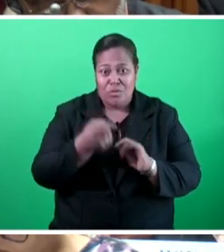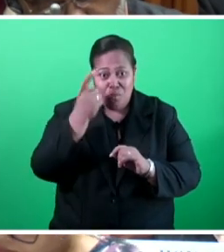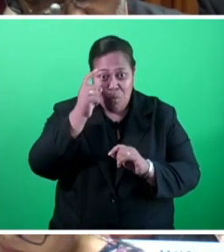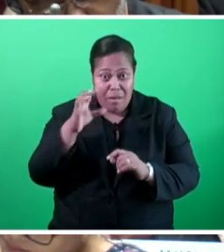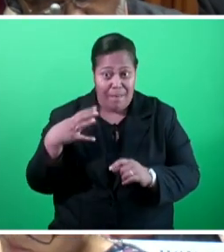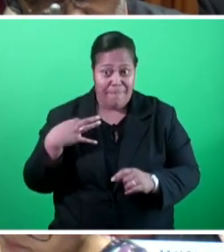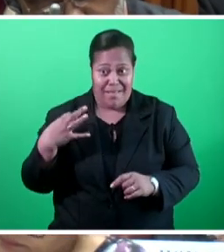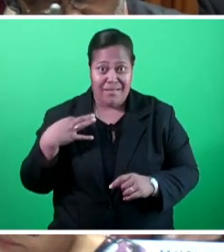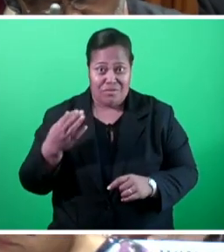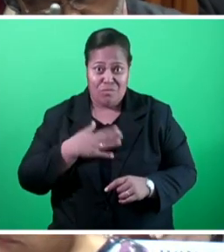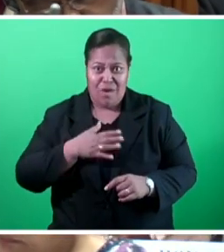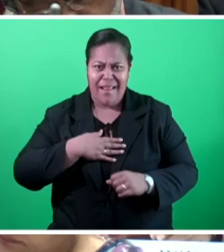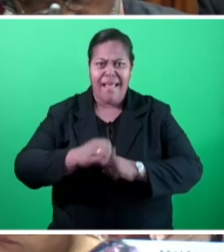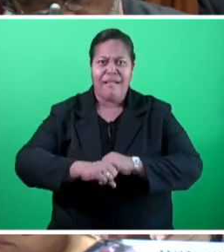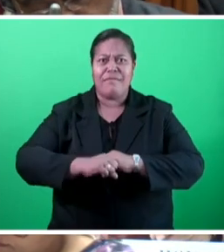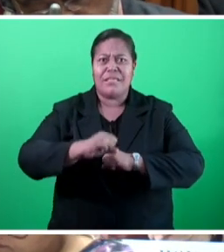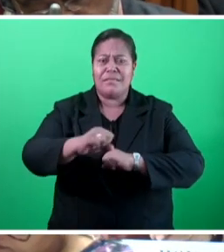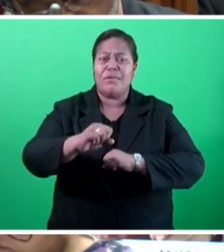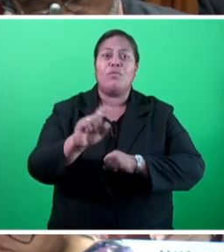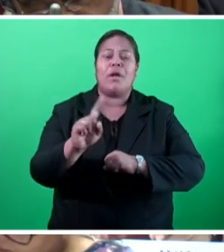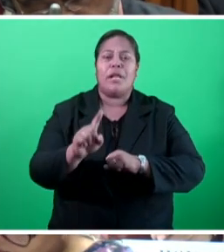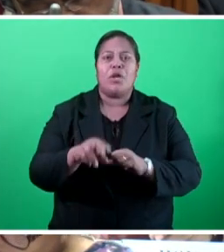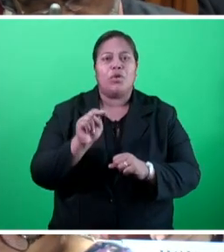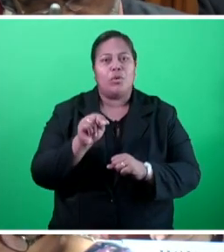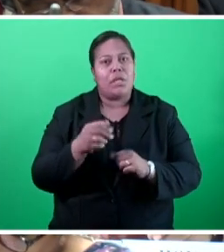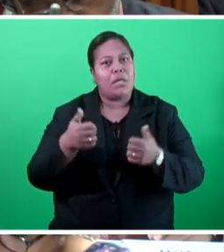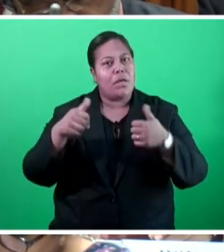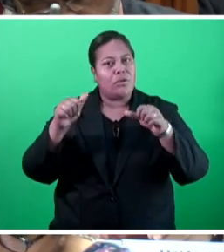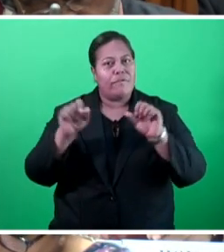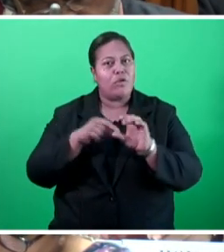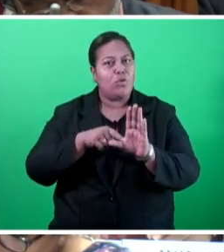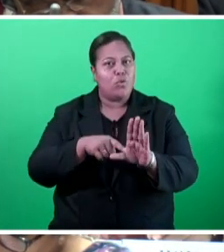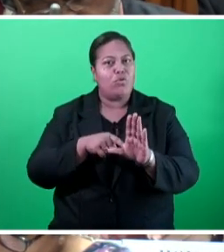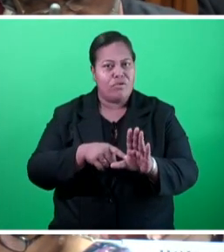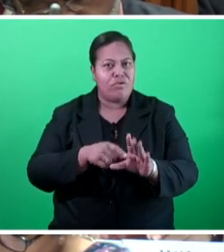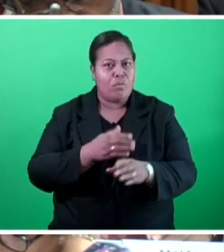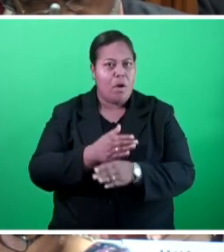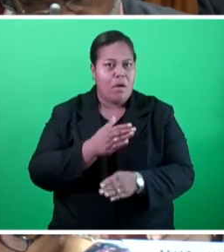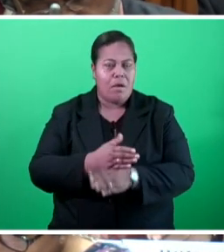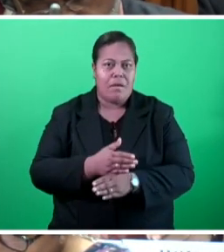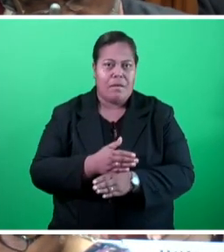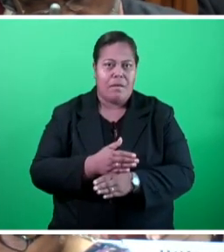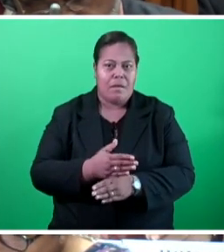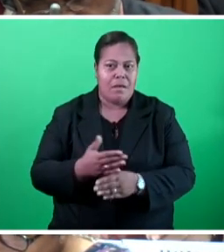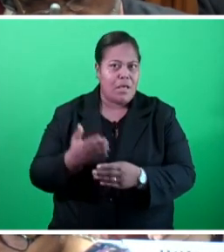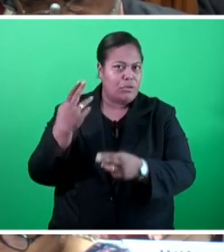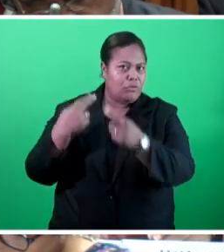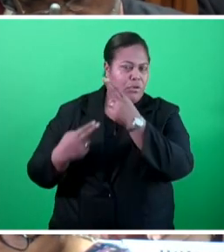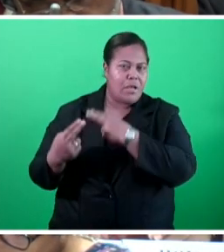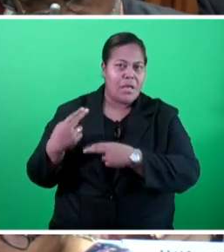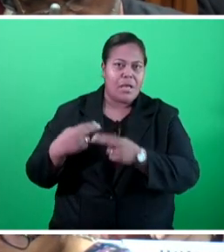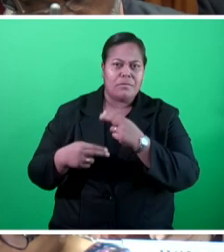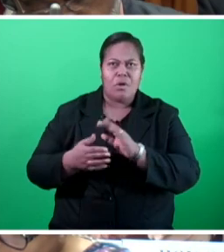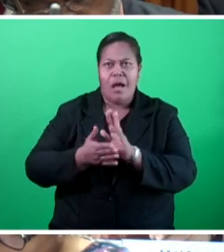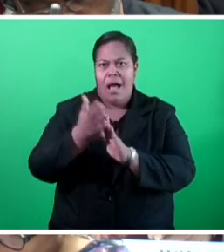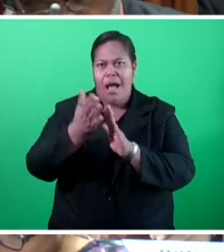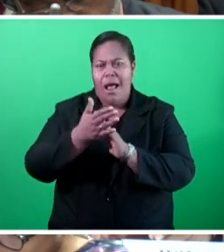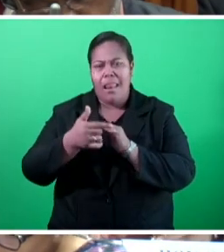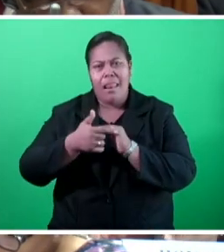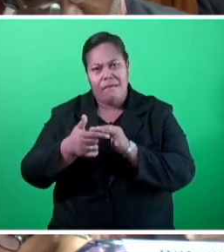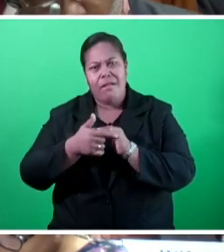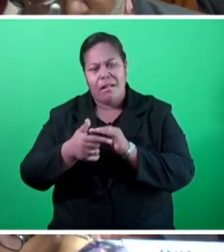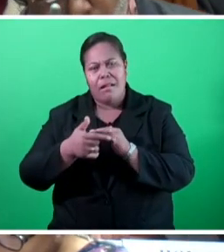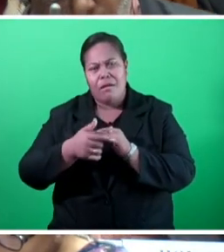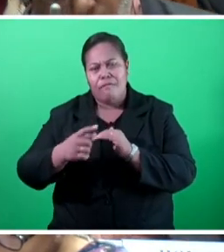required an existing set of achievements in the youth initiatives and for having achieved high levels of continuous